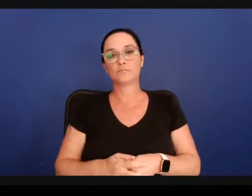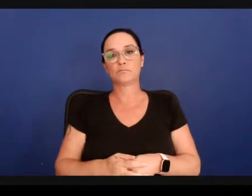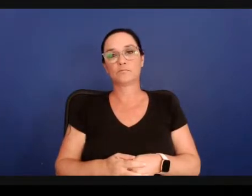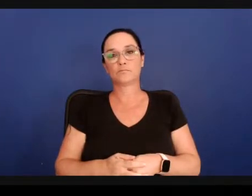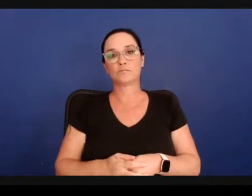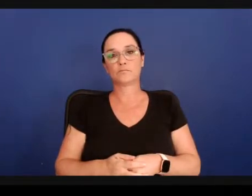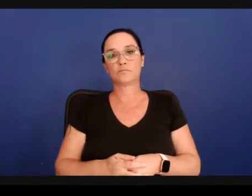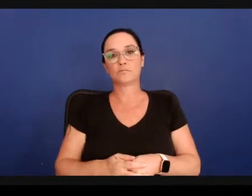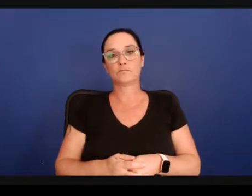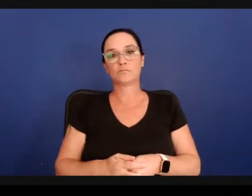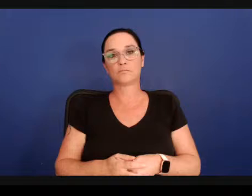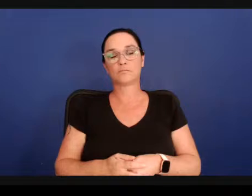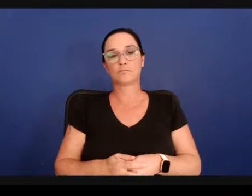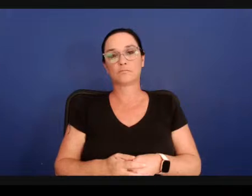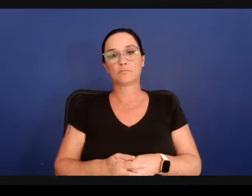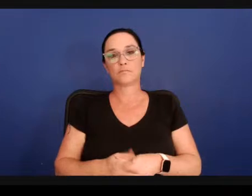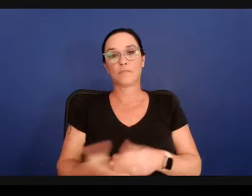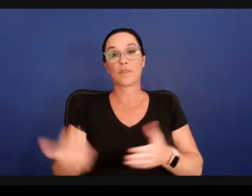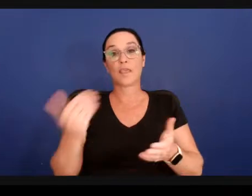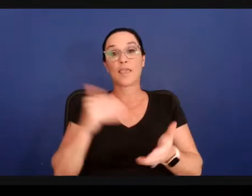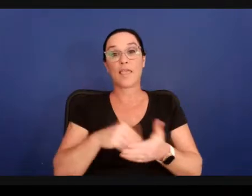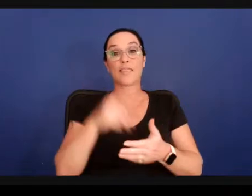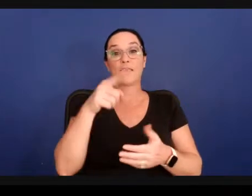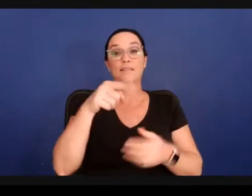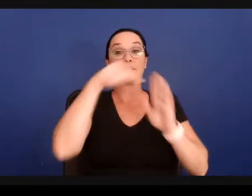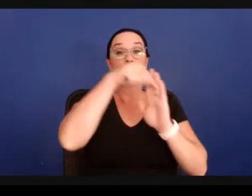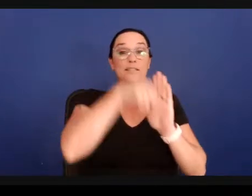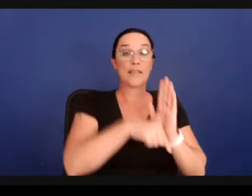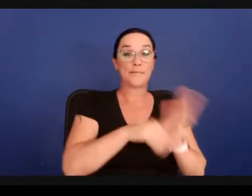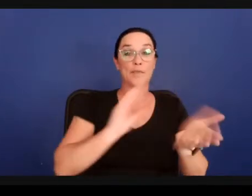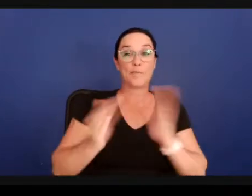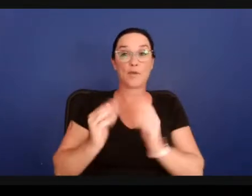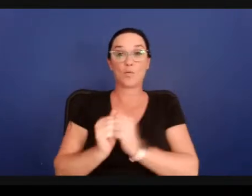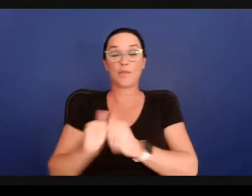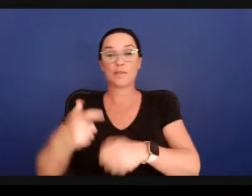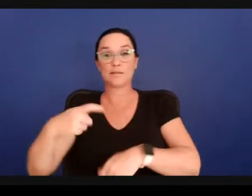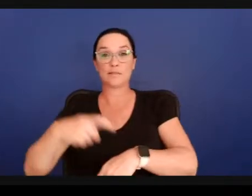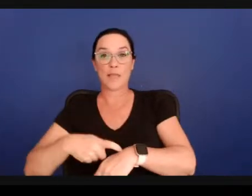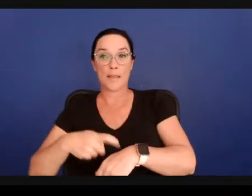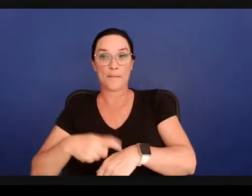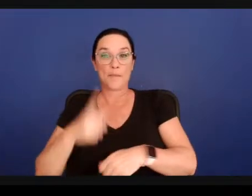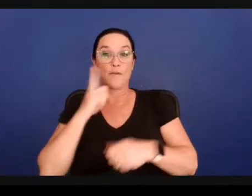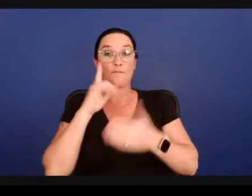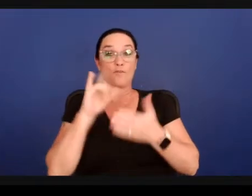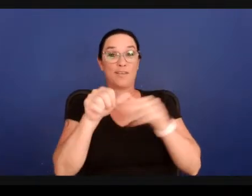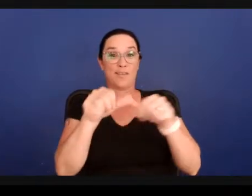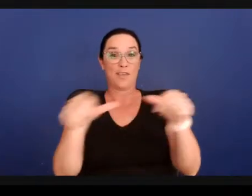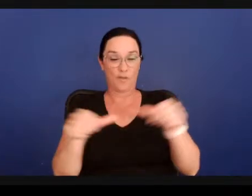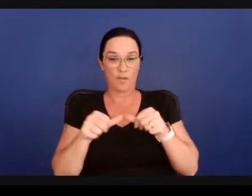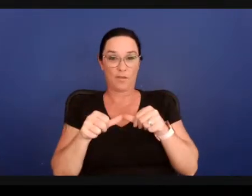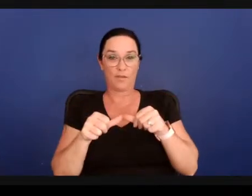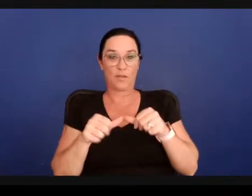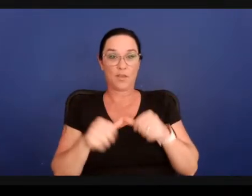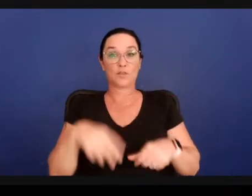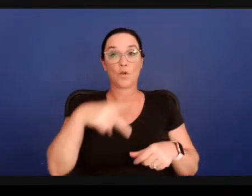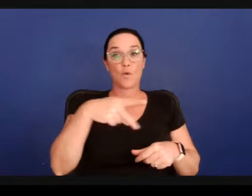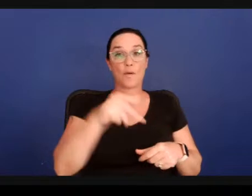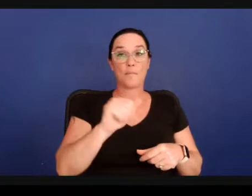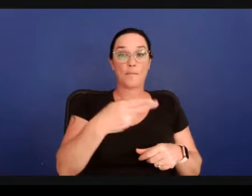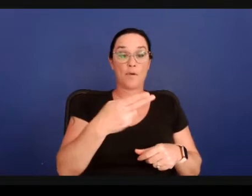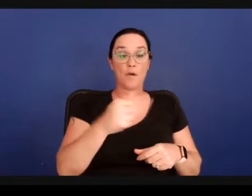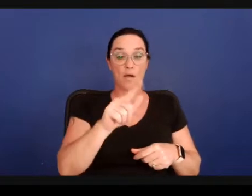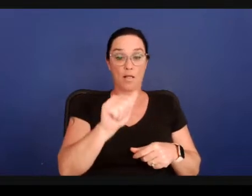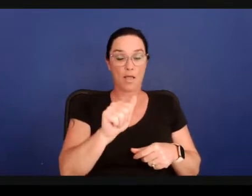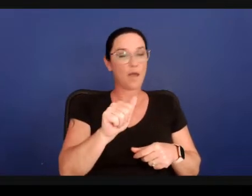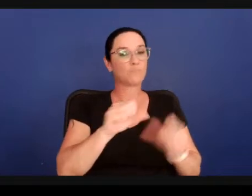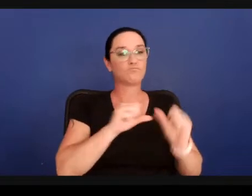This is, once again, depth versus time, but for that area that I selected. So Pahala earthquakes are fairly constant. We